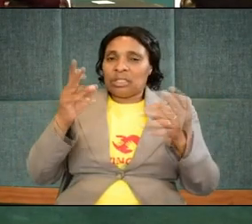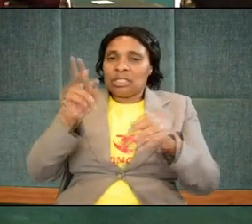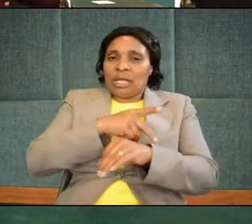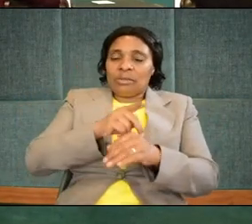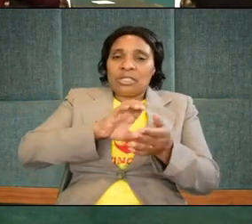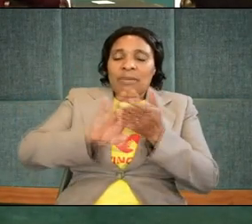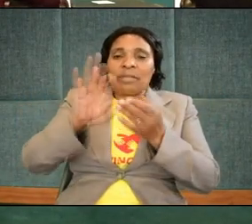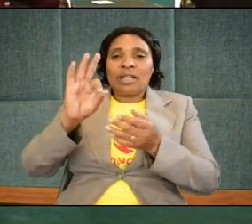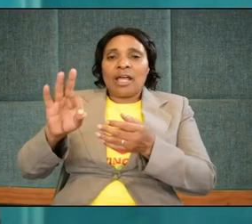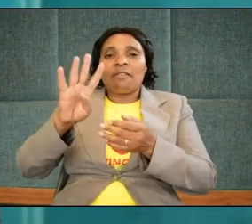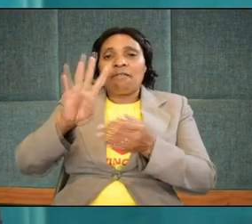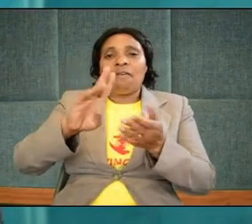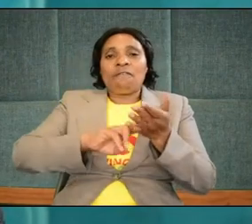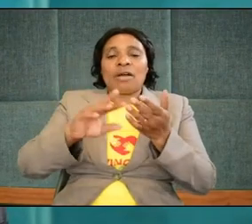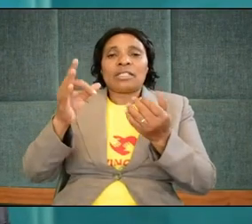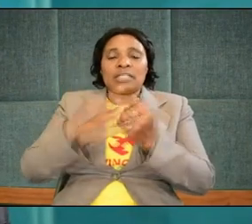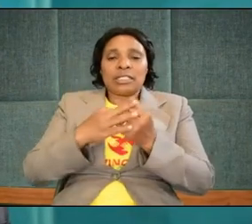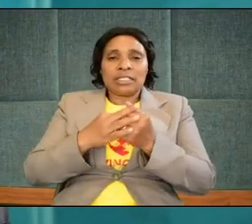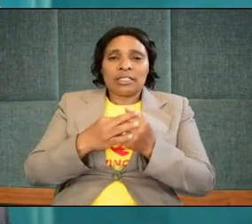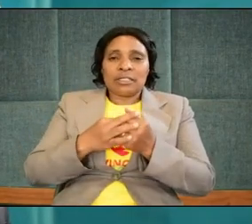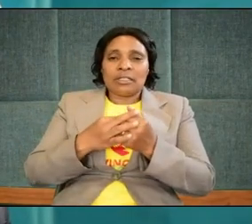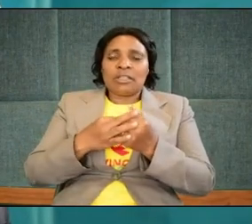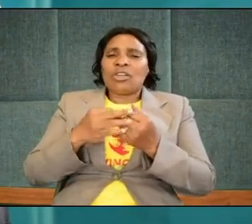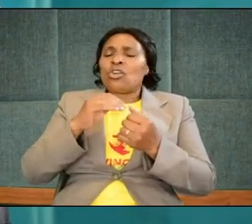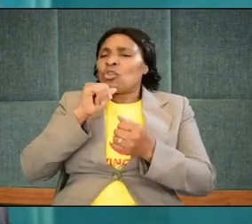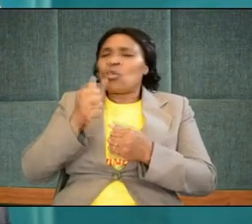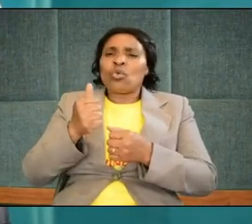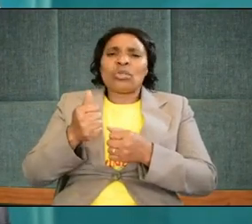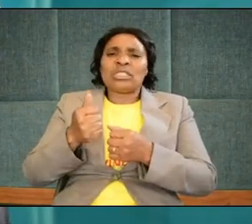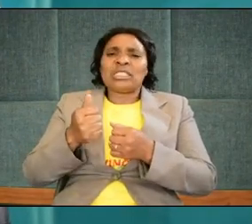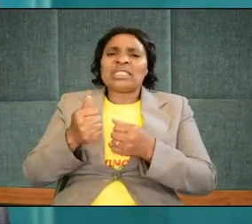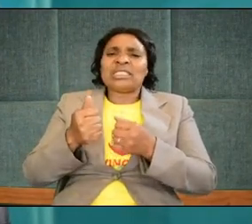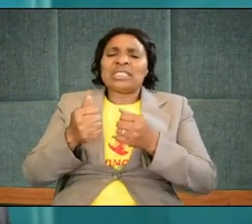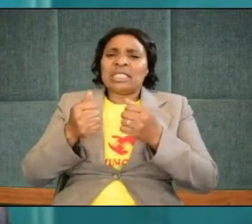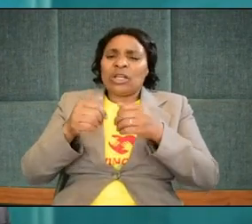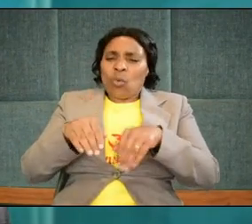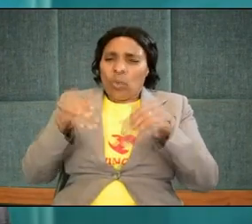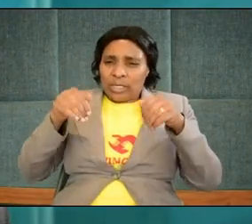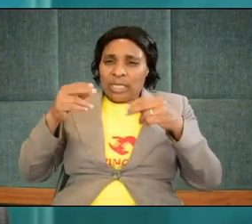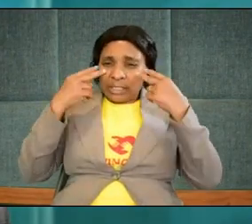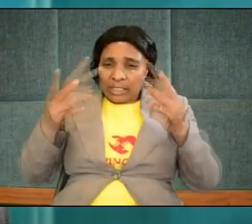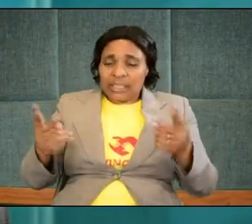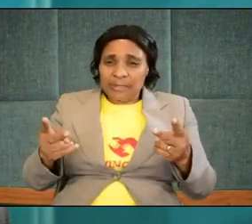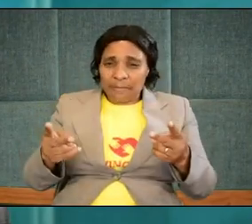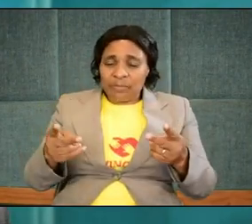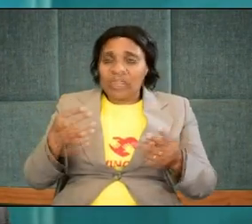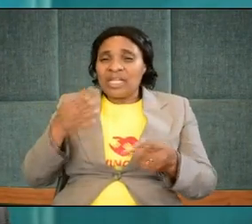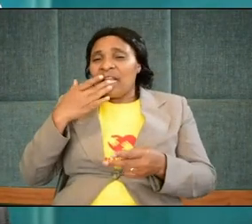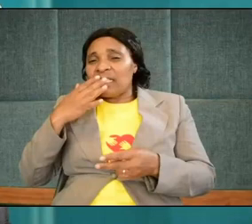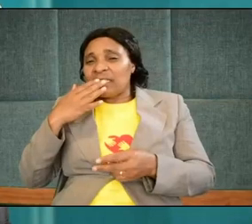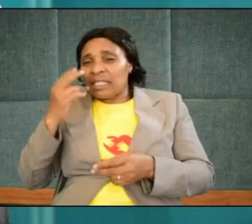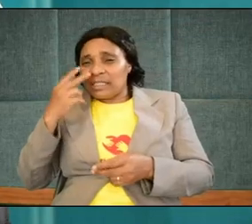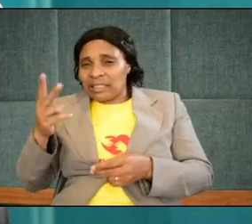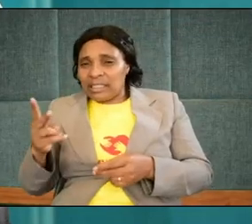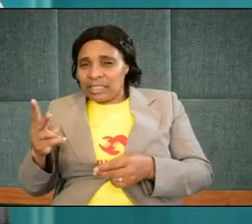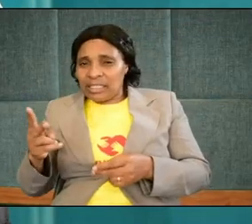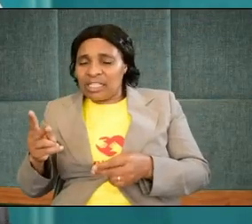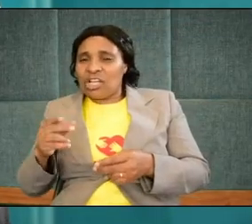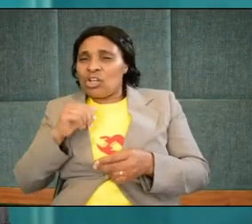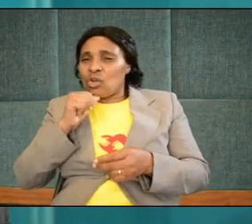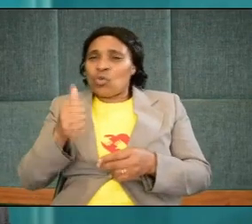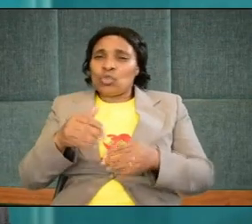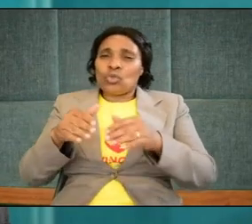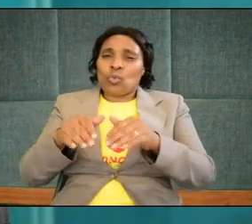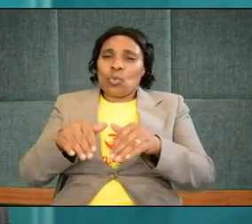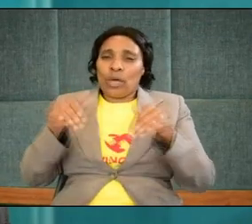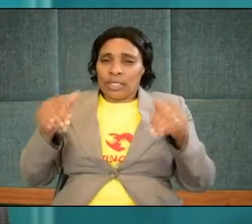34:8, taste and see, not test. Taste and see that the Lord is good. So I think we should actually taste